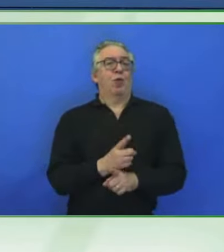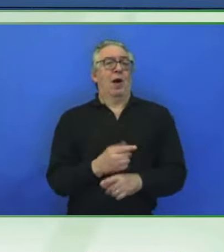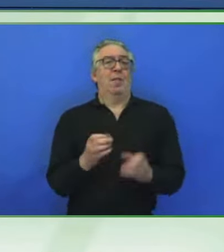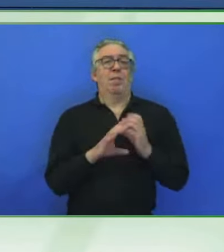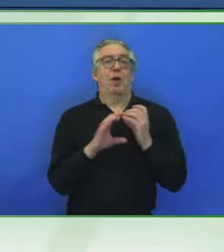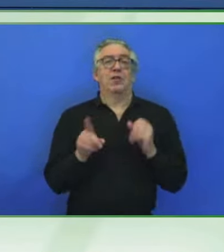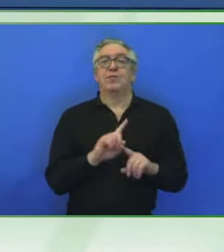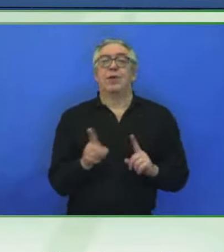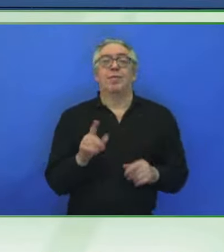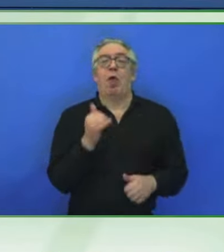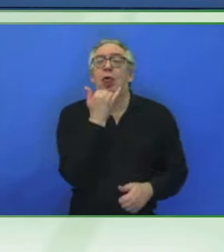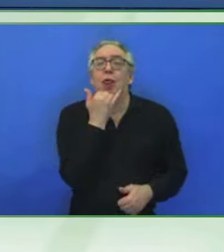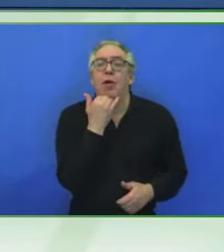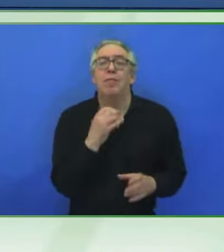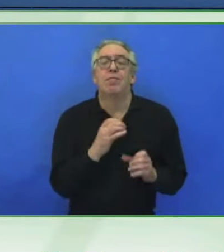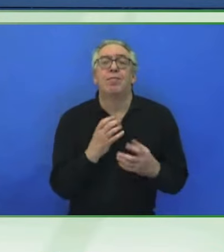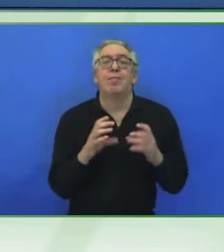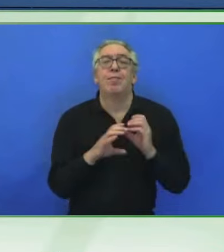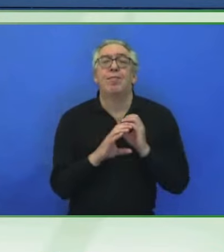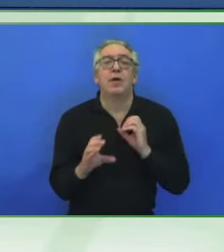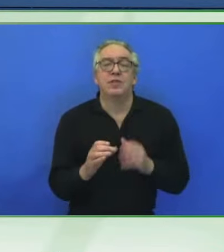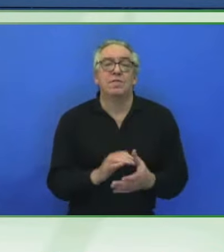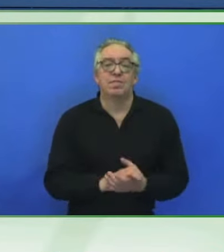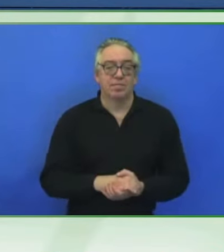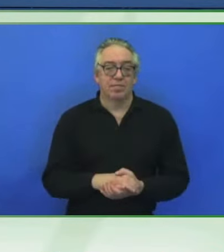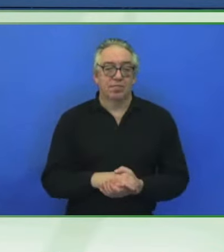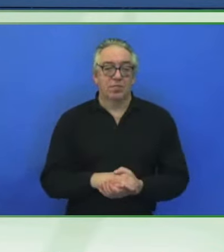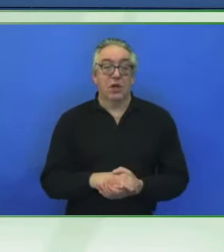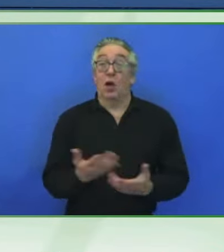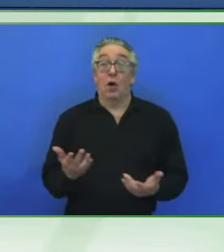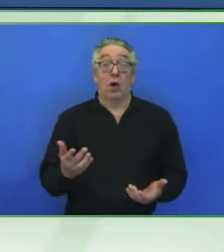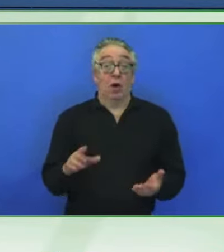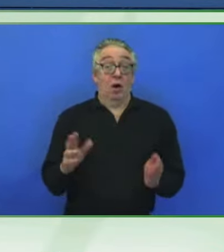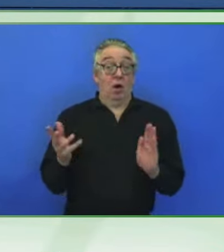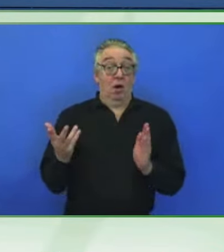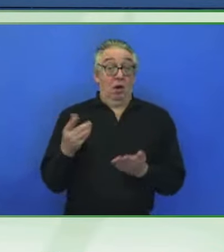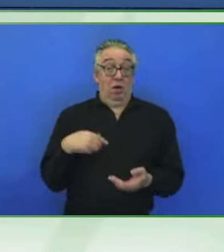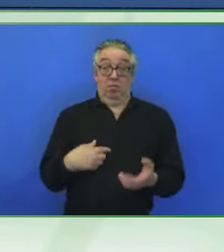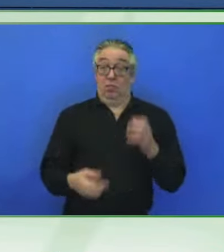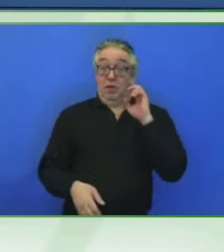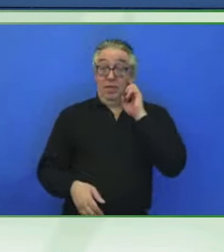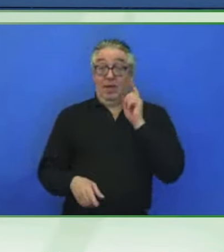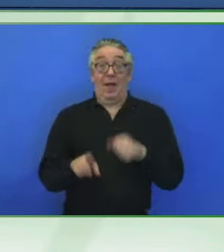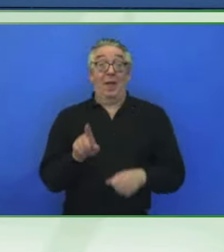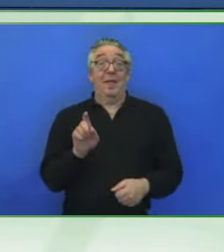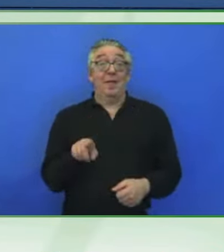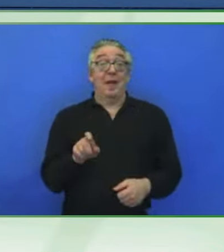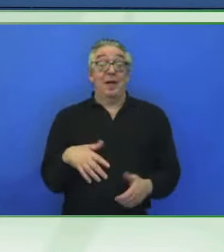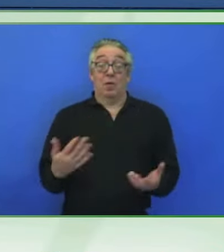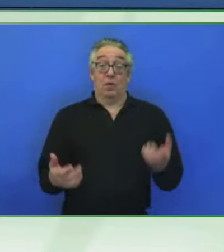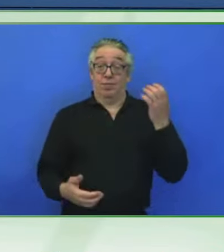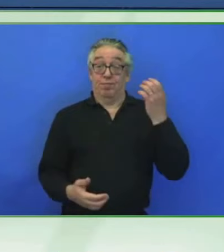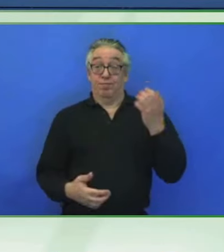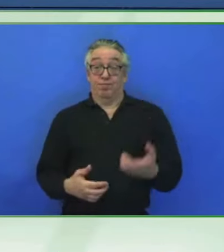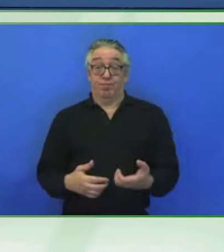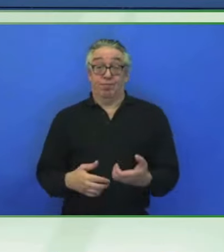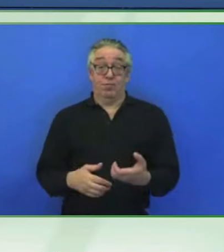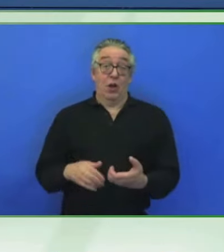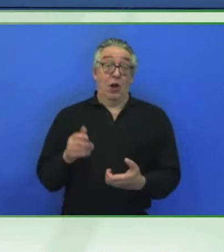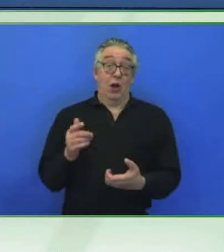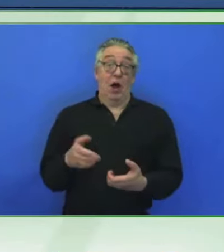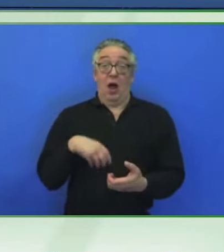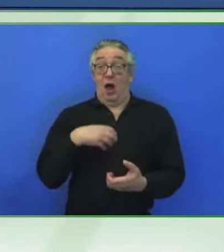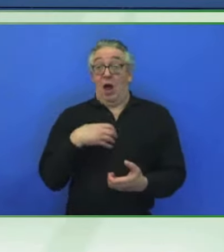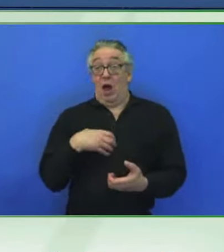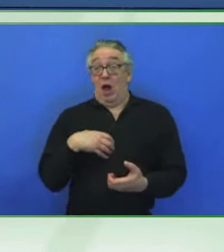only need to have a mobile phone with Android or iOS operating system